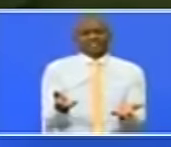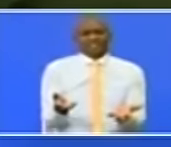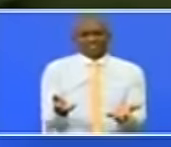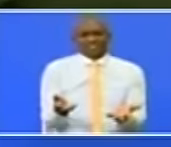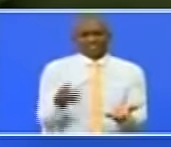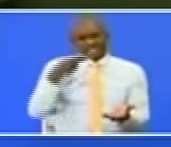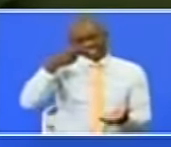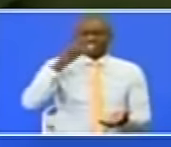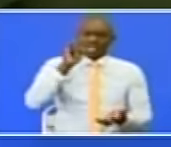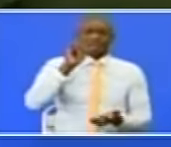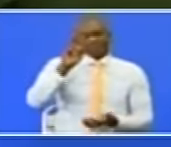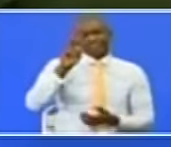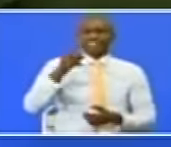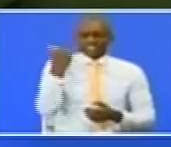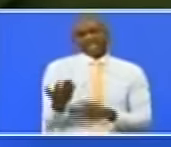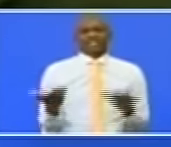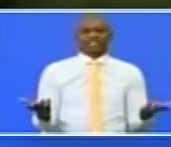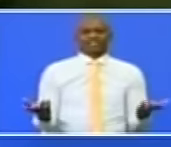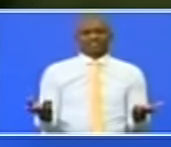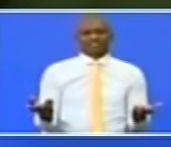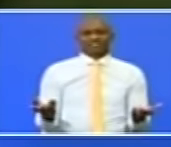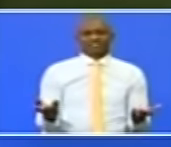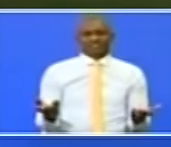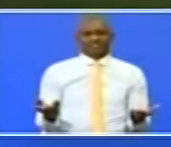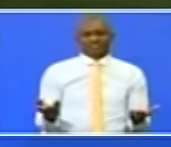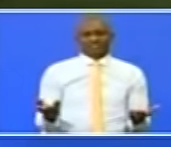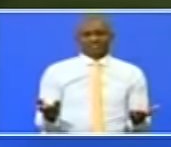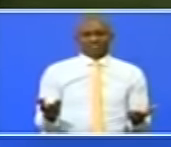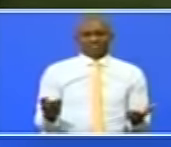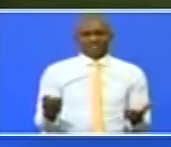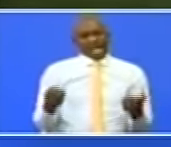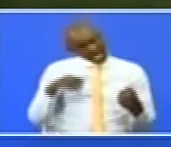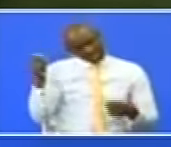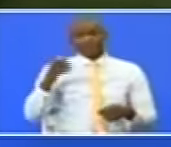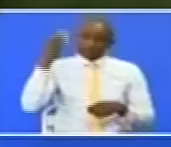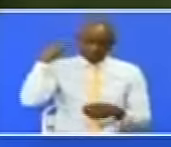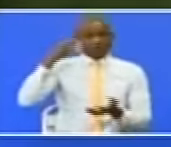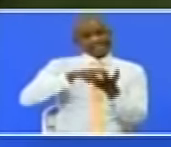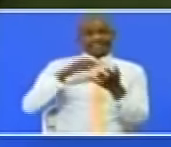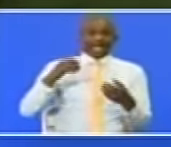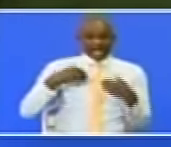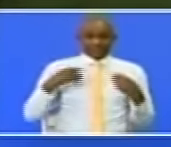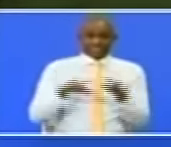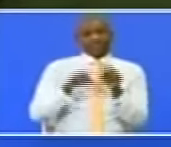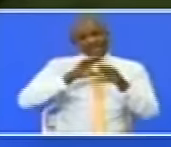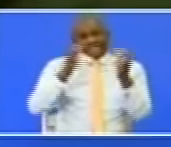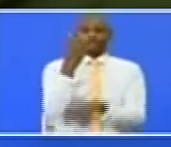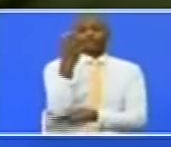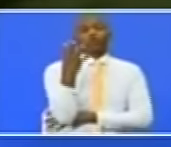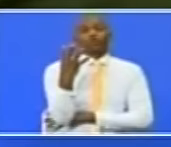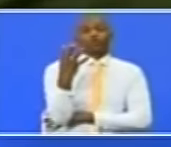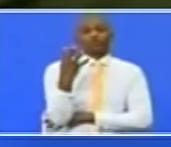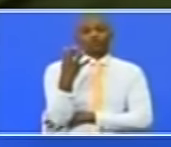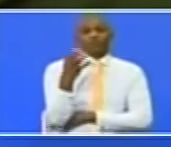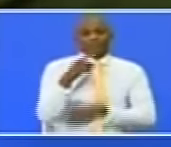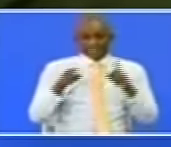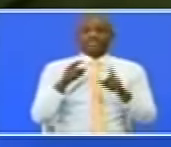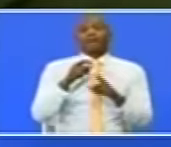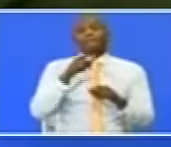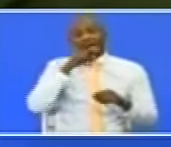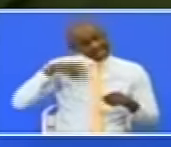an HIV positive child. We used to have a case there in class 4. Though the parents